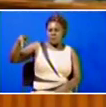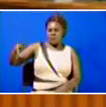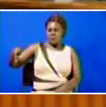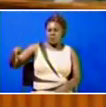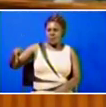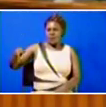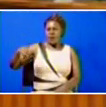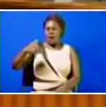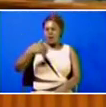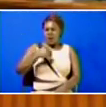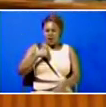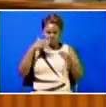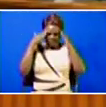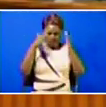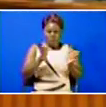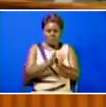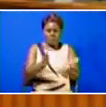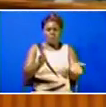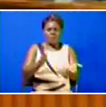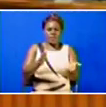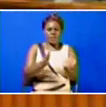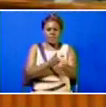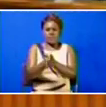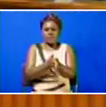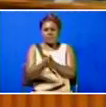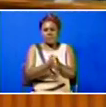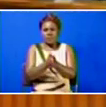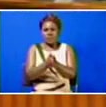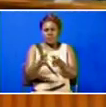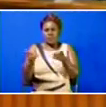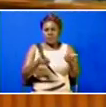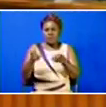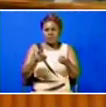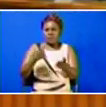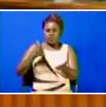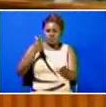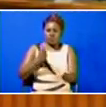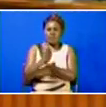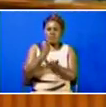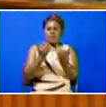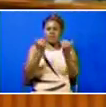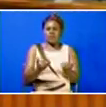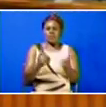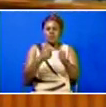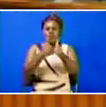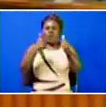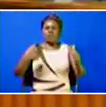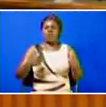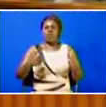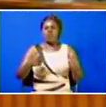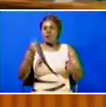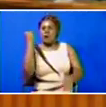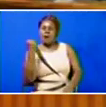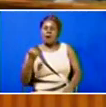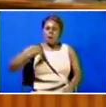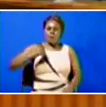shall have regard to the public interest, the interest of the administration of justice, and the need to prevent and avoid